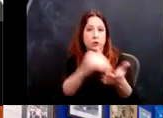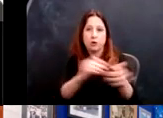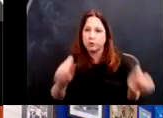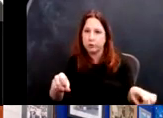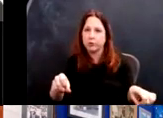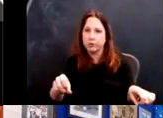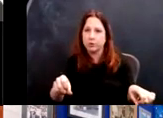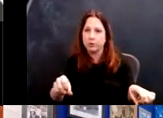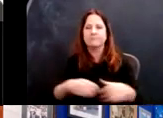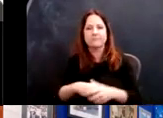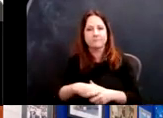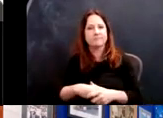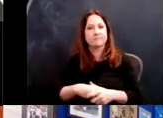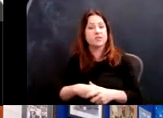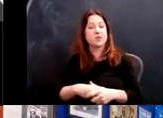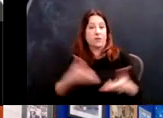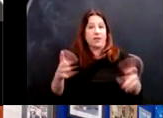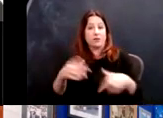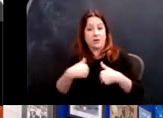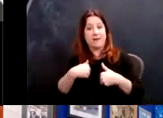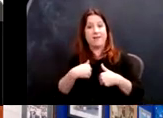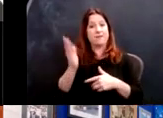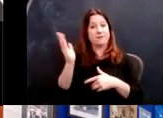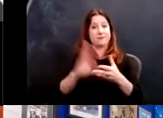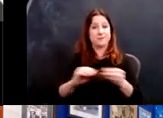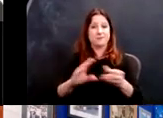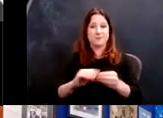So that's all I have, everybody. Thank you so much.